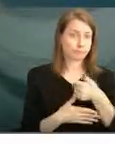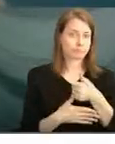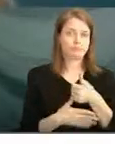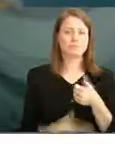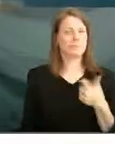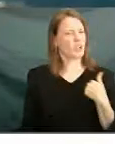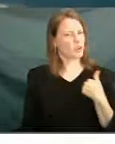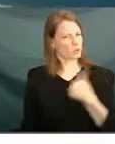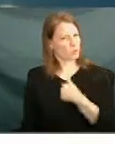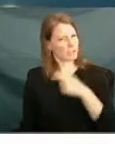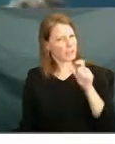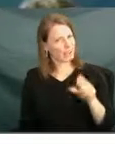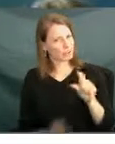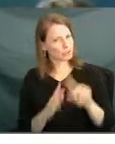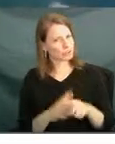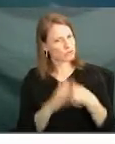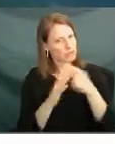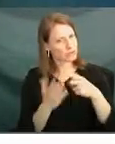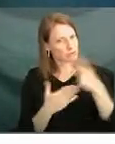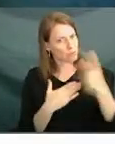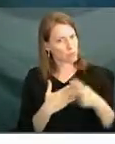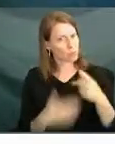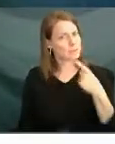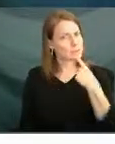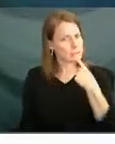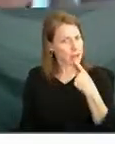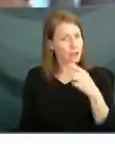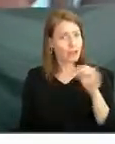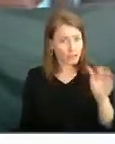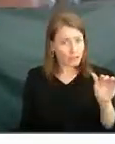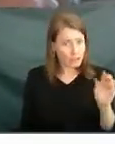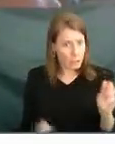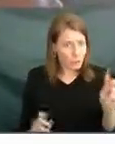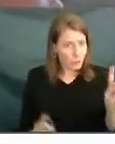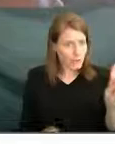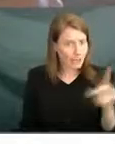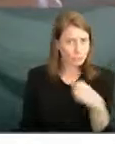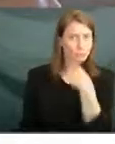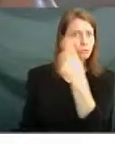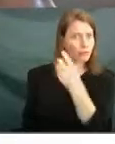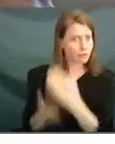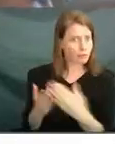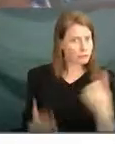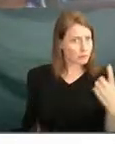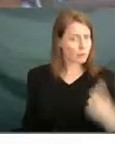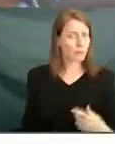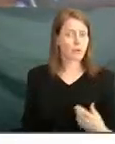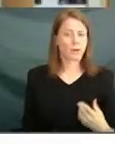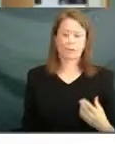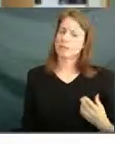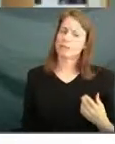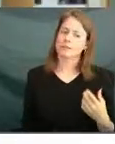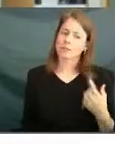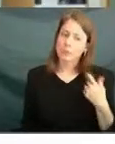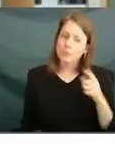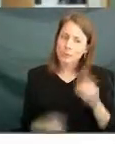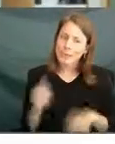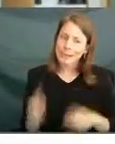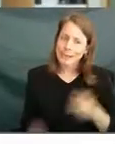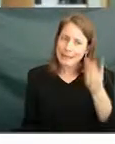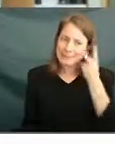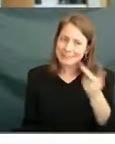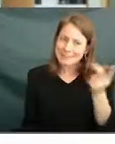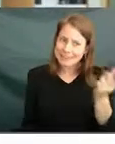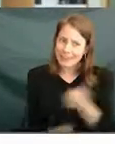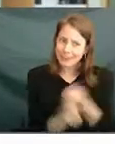something. You have to tell if you experience something bad, because we can't see it all. Unfortunately, we can't. We don't have